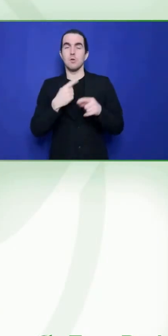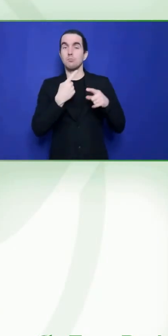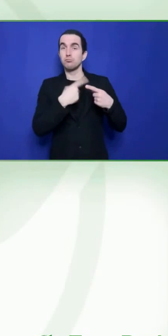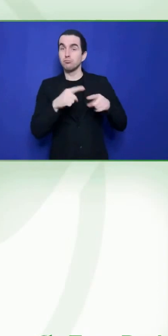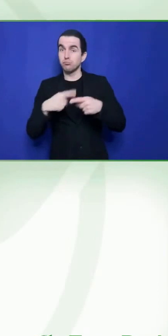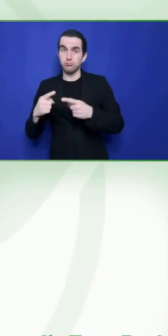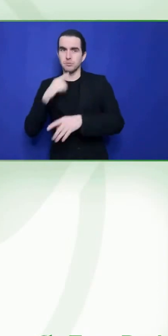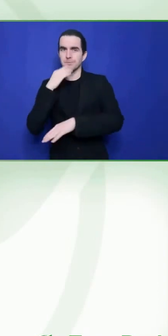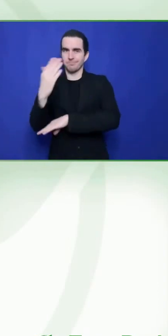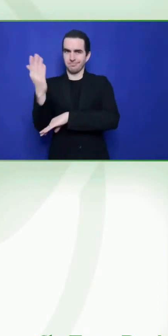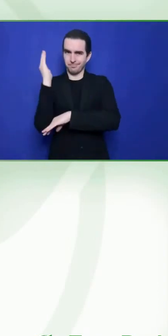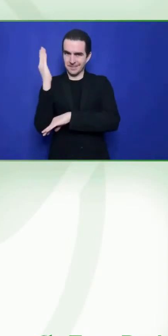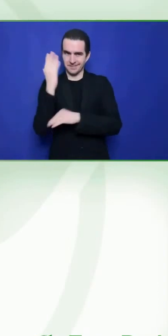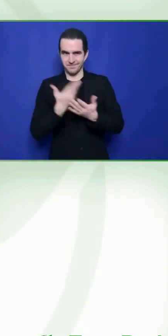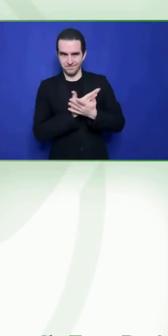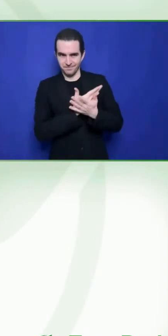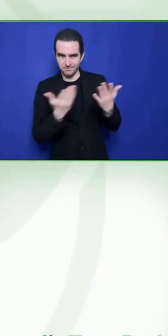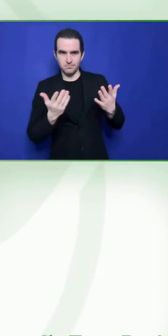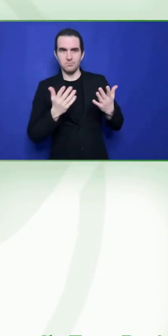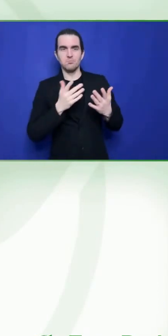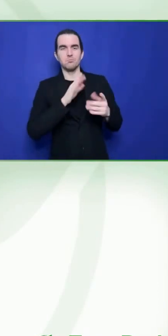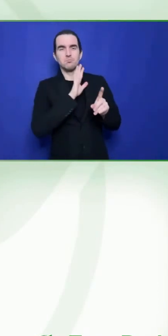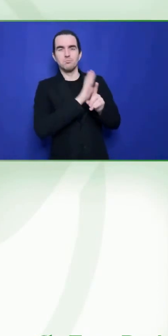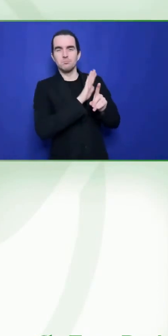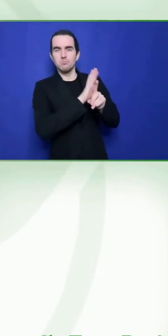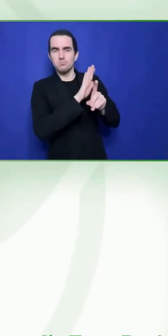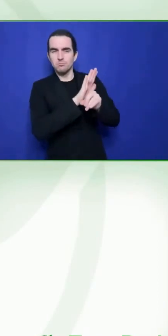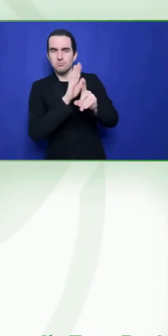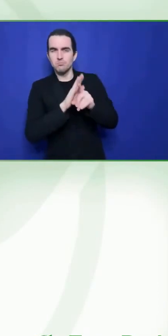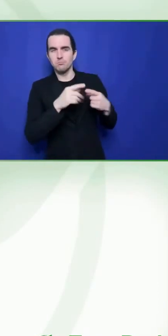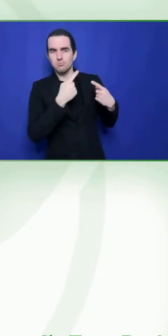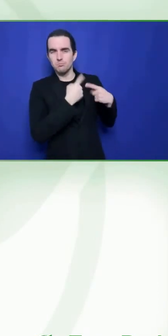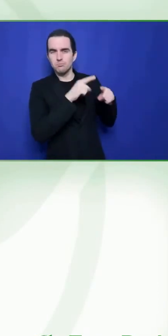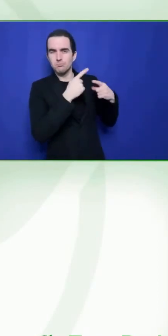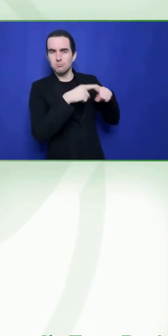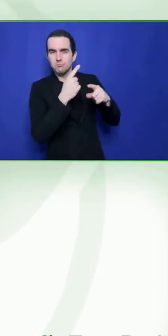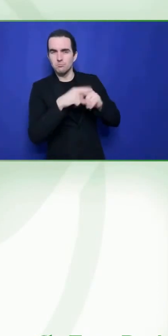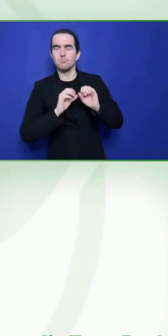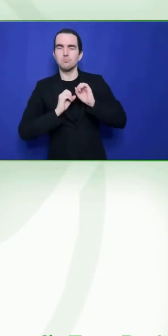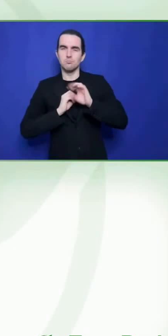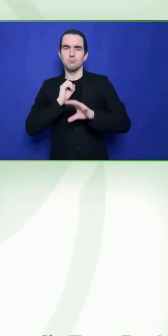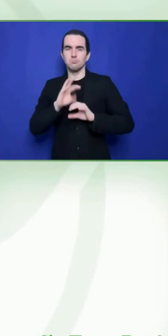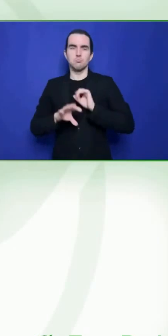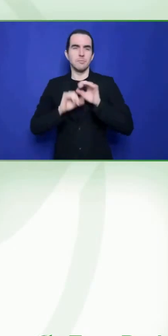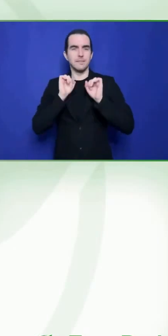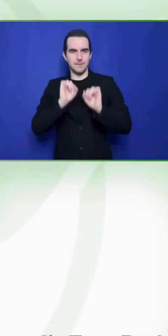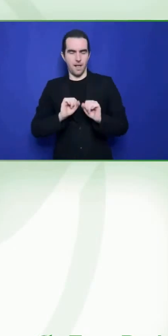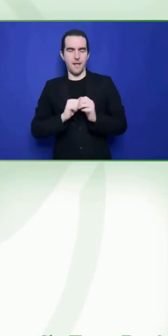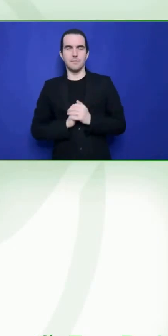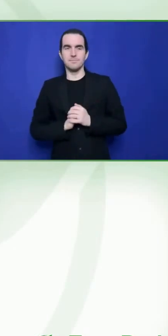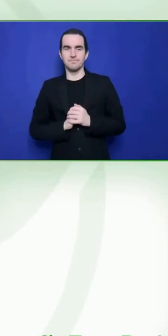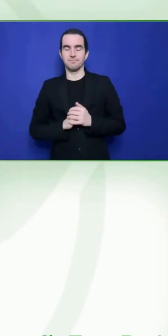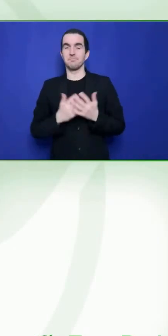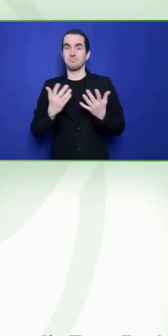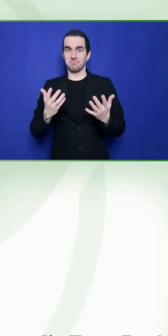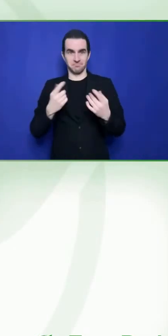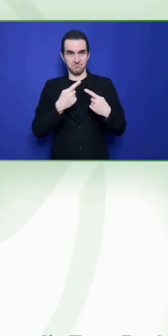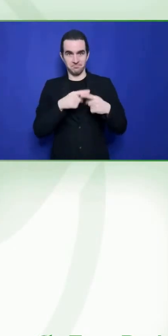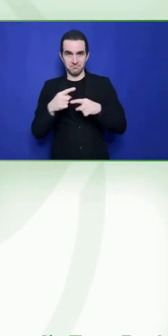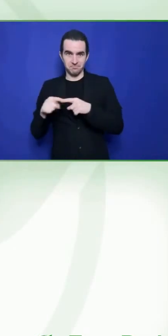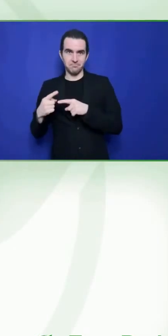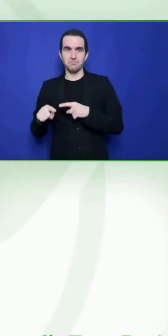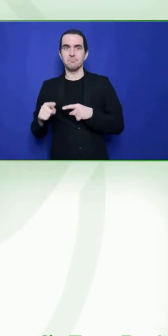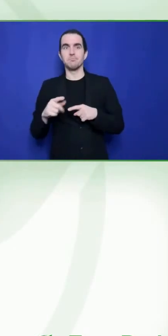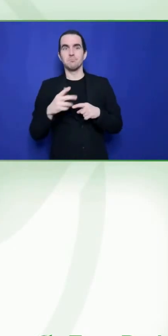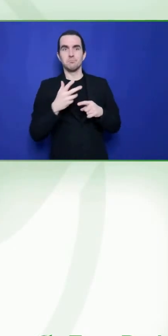And before we get started, I'd like to briefly verbally describe myself. My name is Robin Tim Weiss. I'm the manager